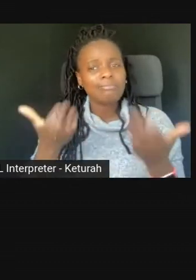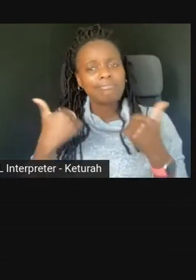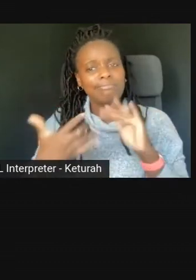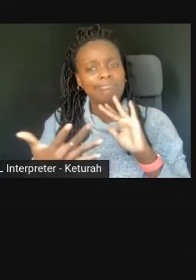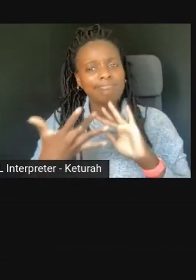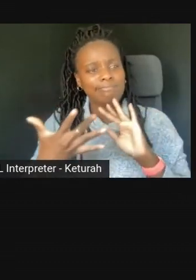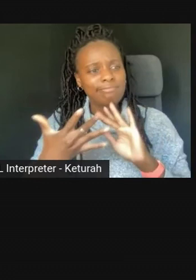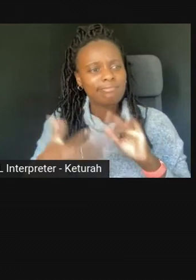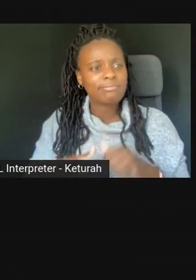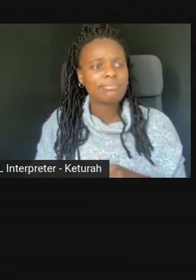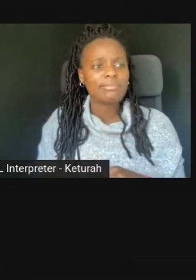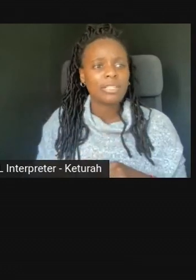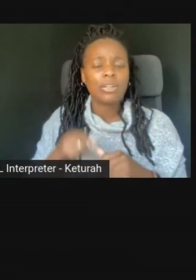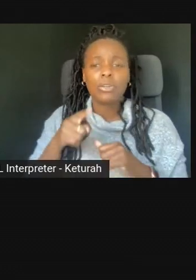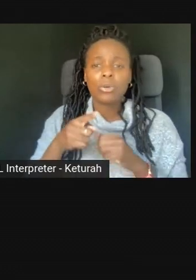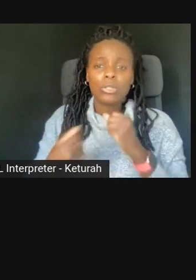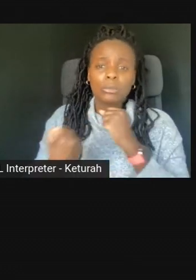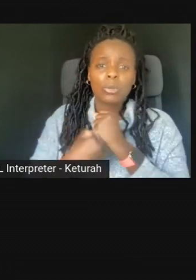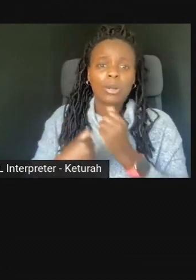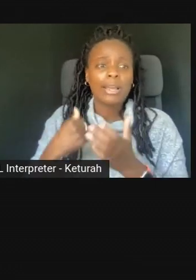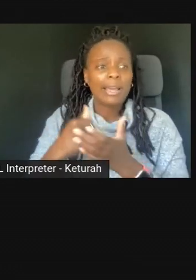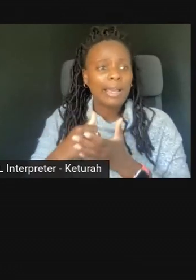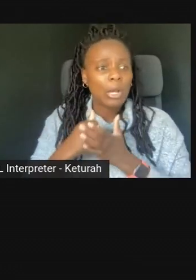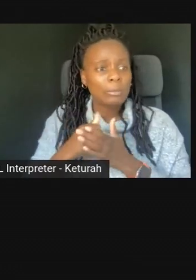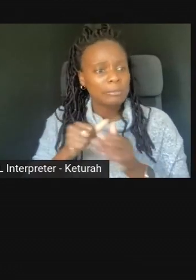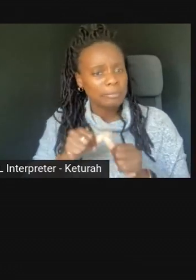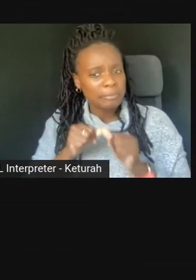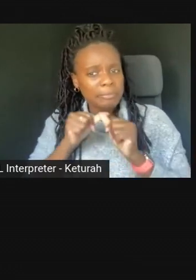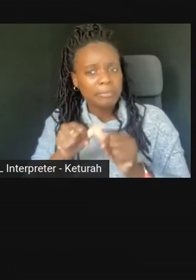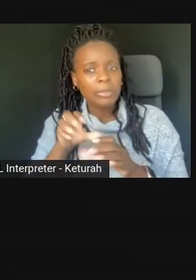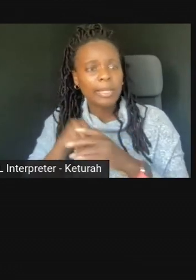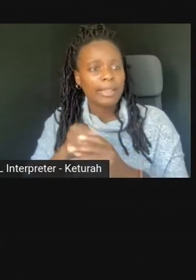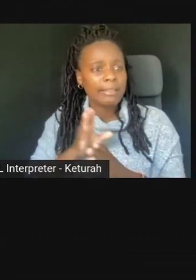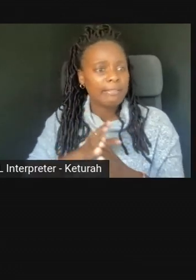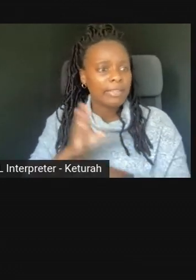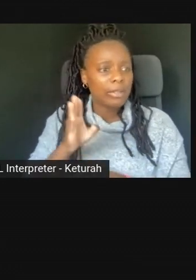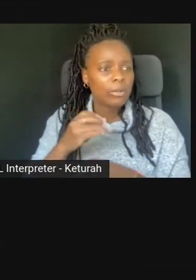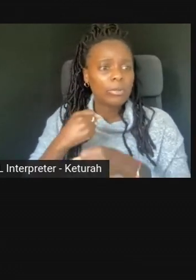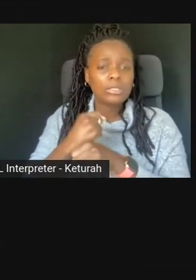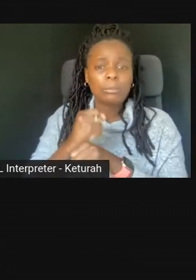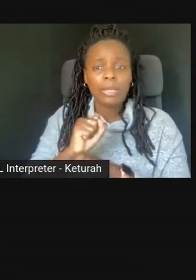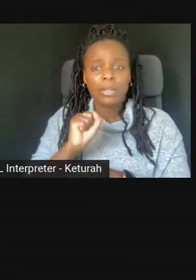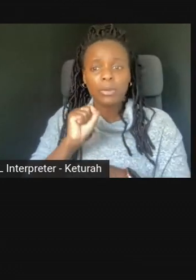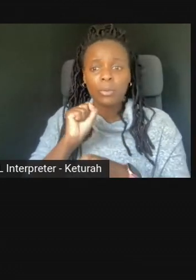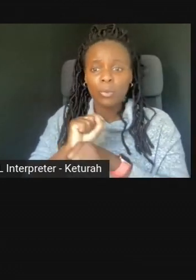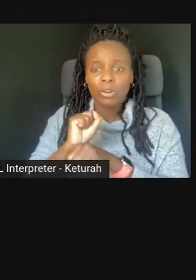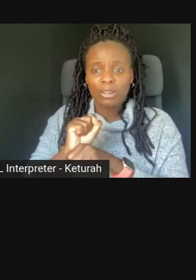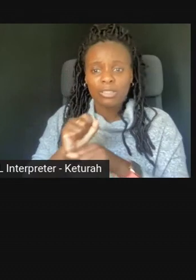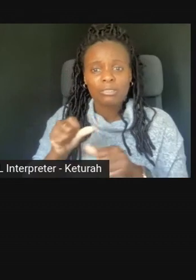where I am, where so few filmmakers are, to make work and contribute to the greater good.